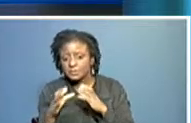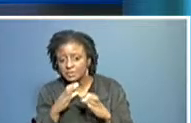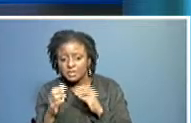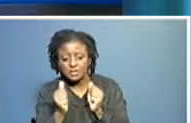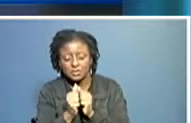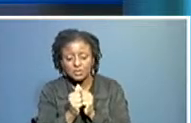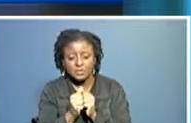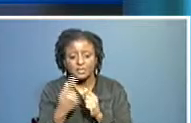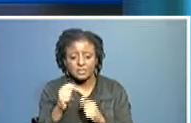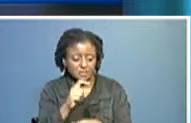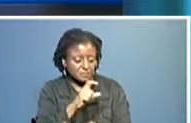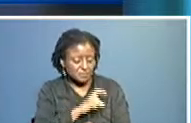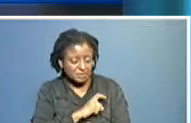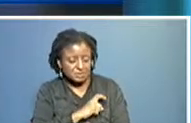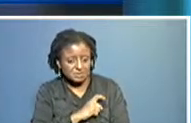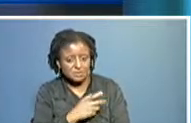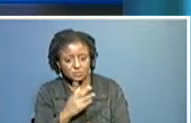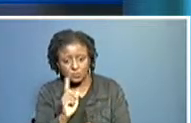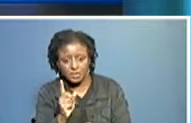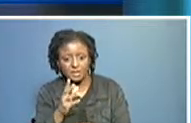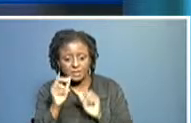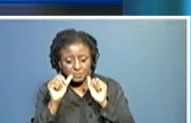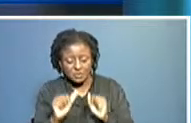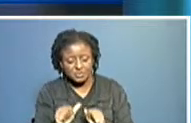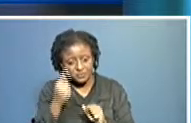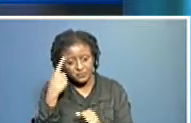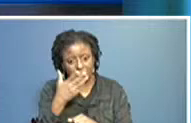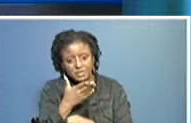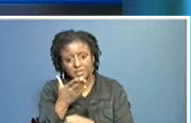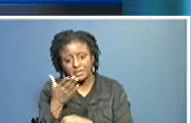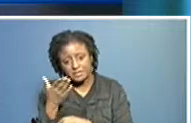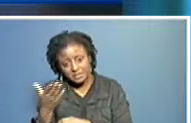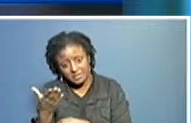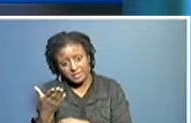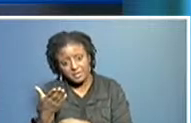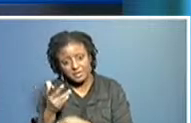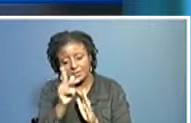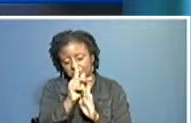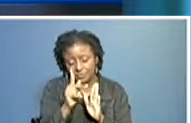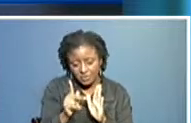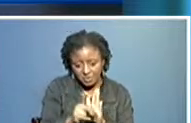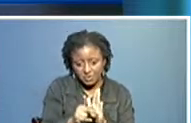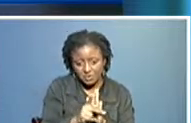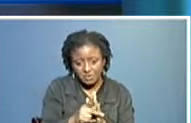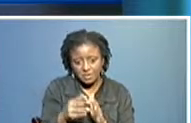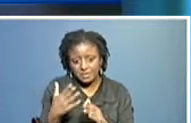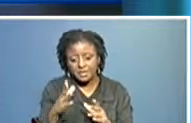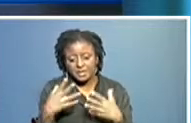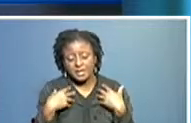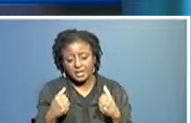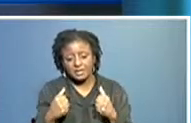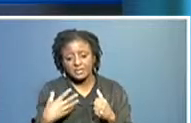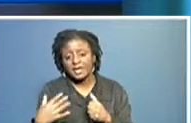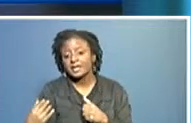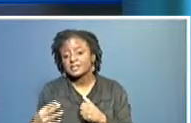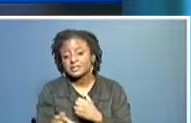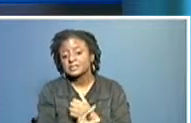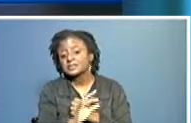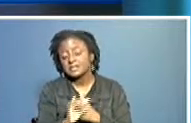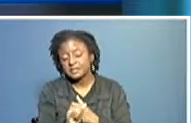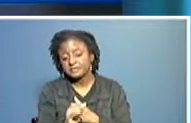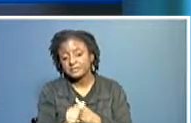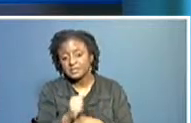where it is possible for their protocol, there's health and safety ambassadors,